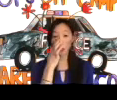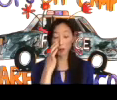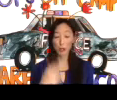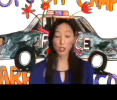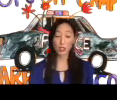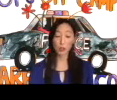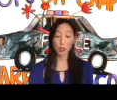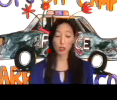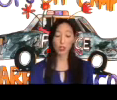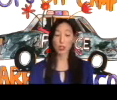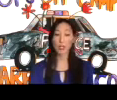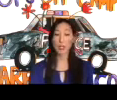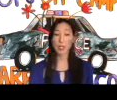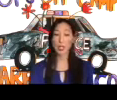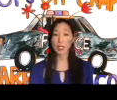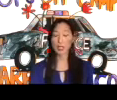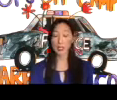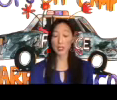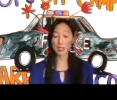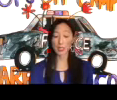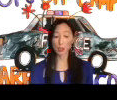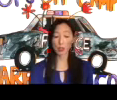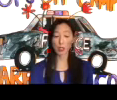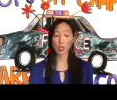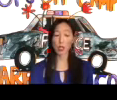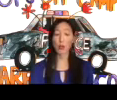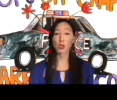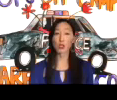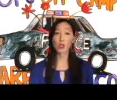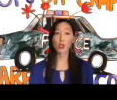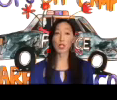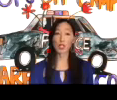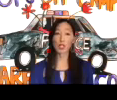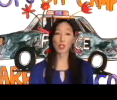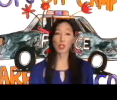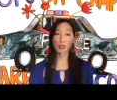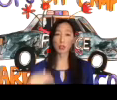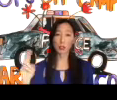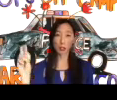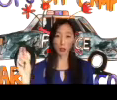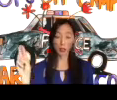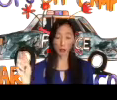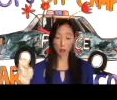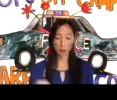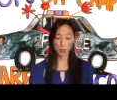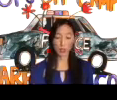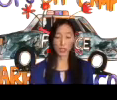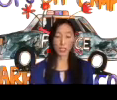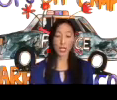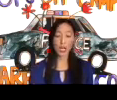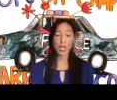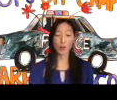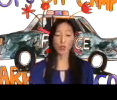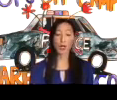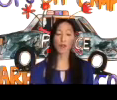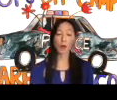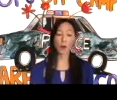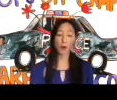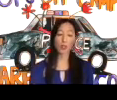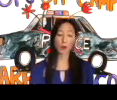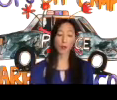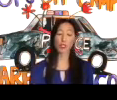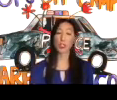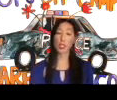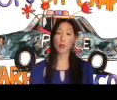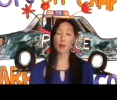federal immigration restrictions in the late 19th century, which occurred at the closing of the frontier and which have